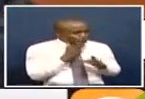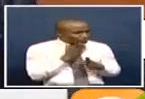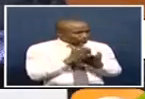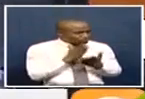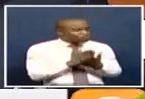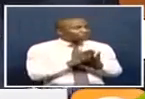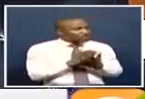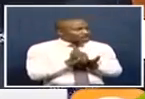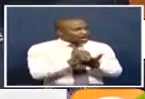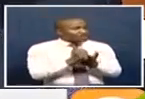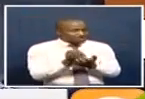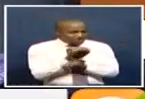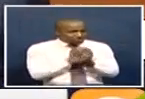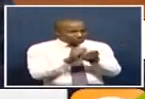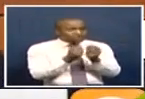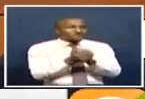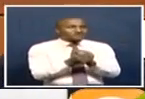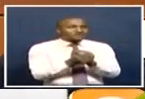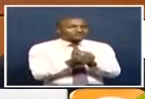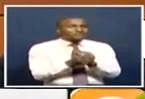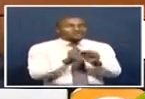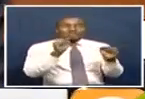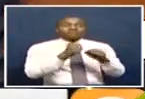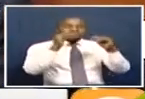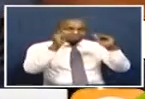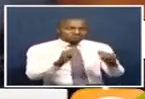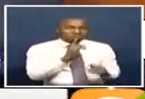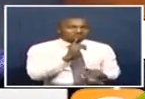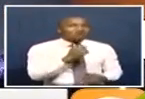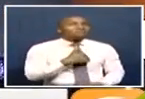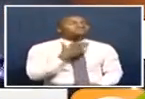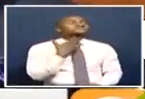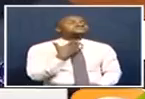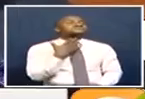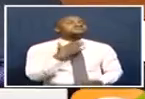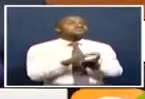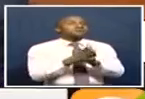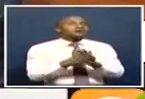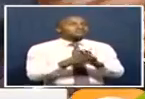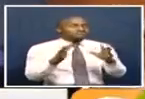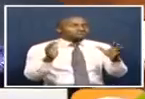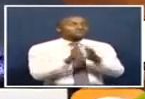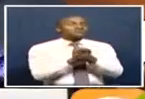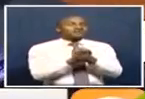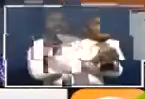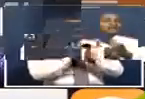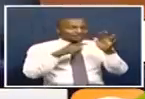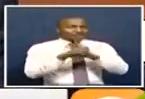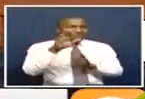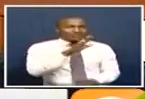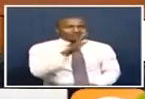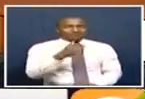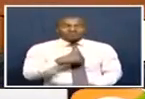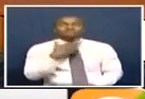the economic change. Yeah. So you cannot lower yourself and say, I want to become Jubilee so that I go to parliament, or I want to